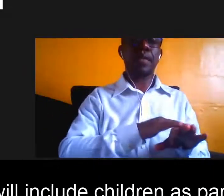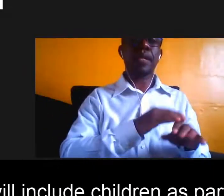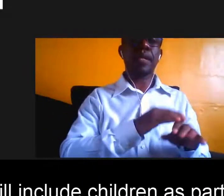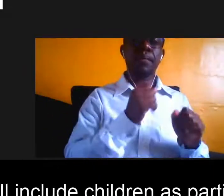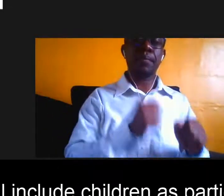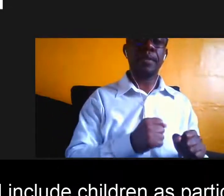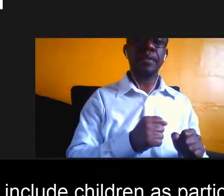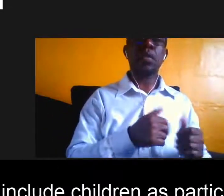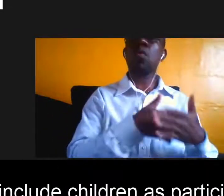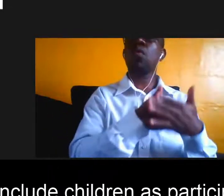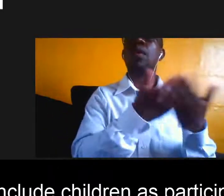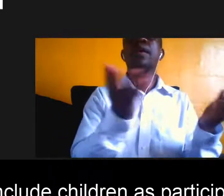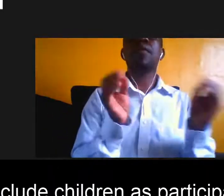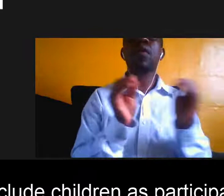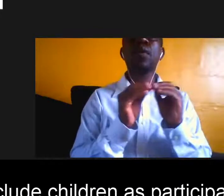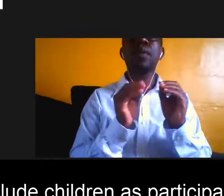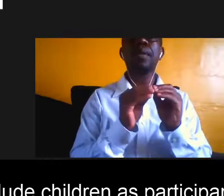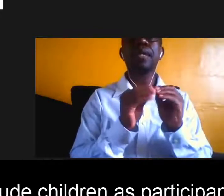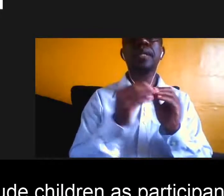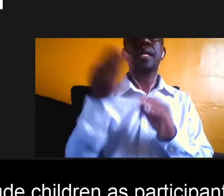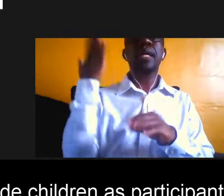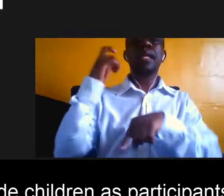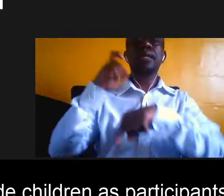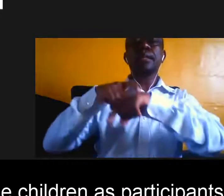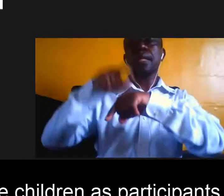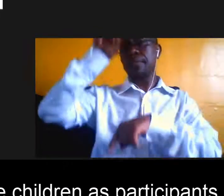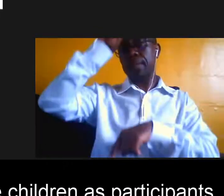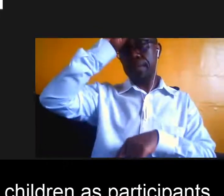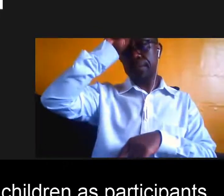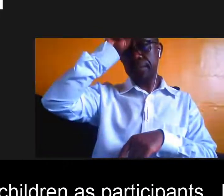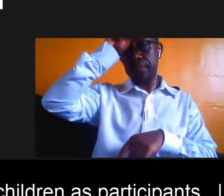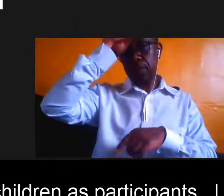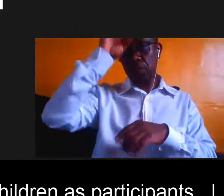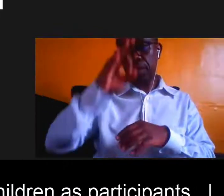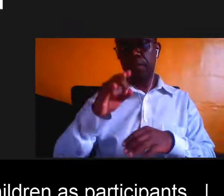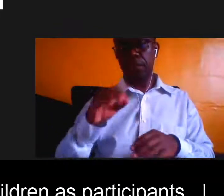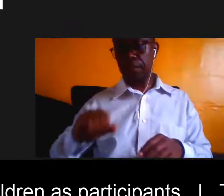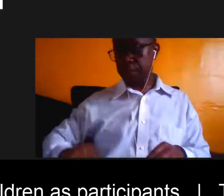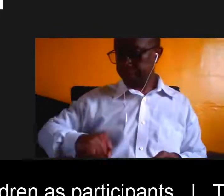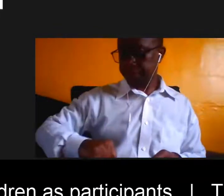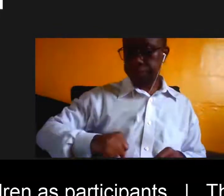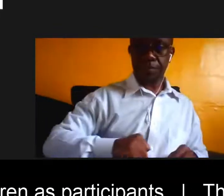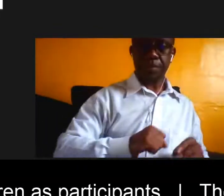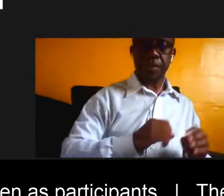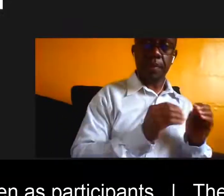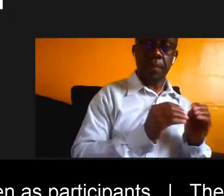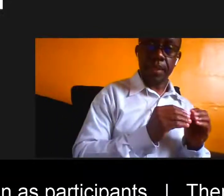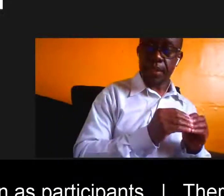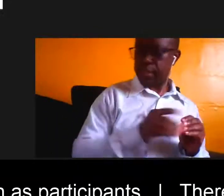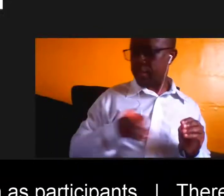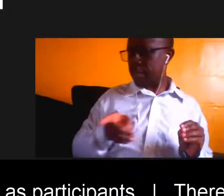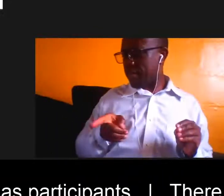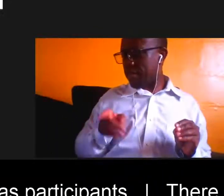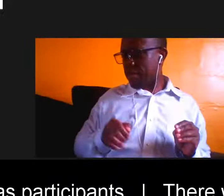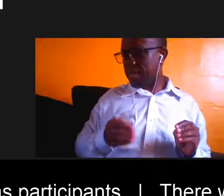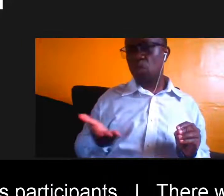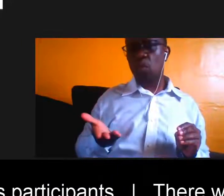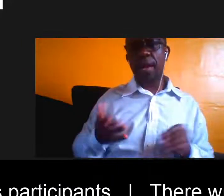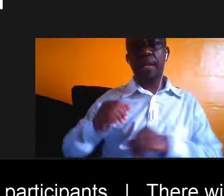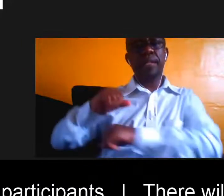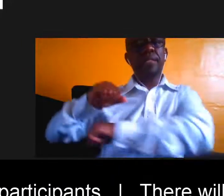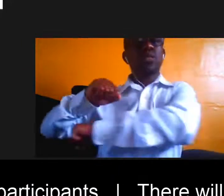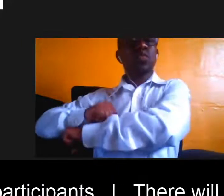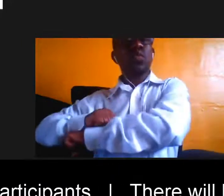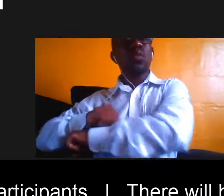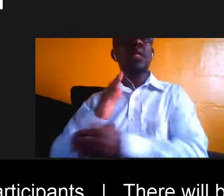we'll be meeting. The last time it was Egypt. Bringing the children violates their rights into being in school. It also, some other thoughts are